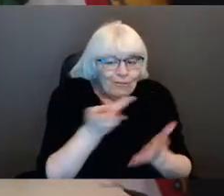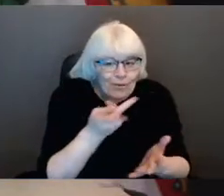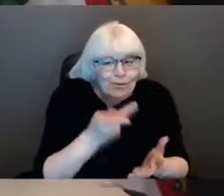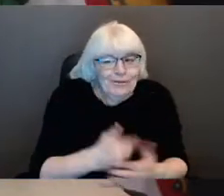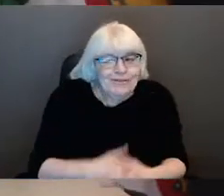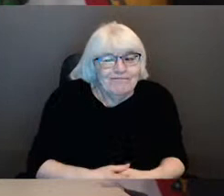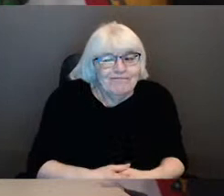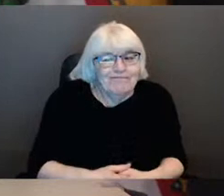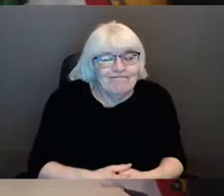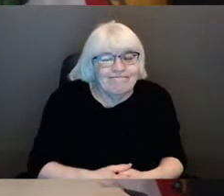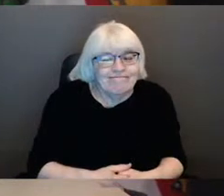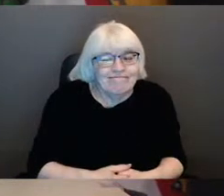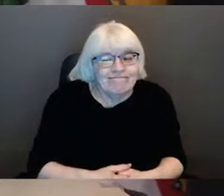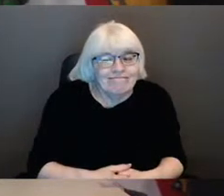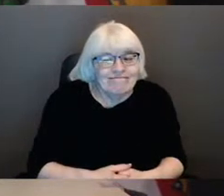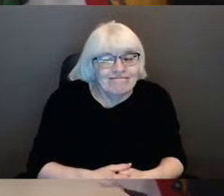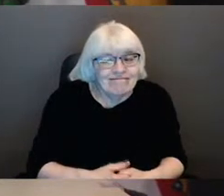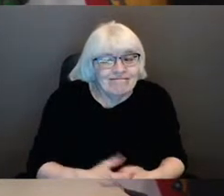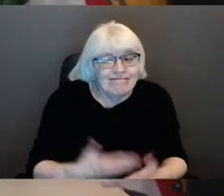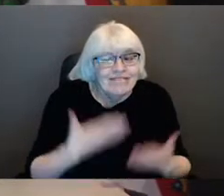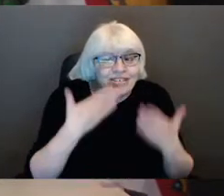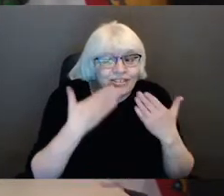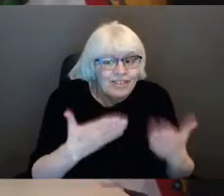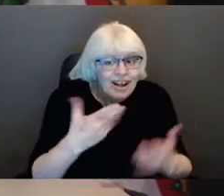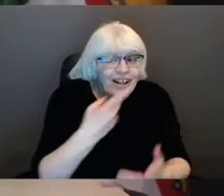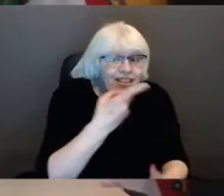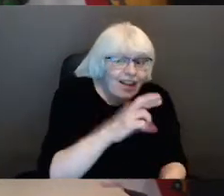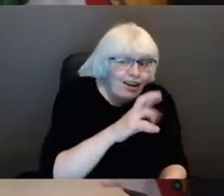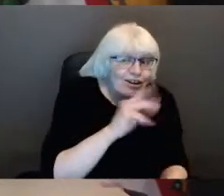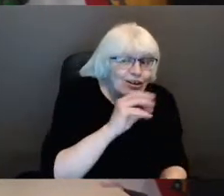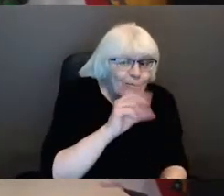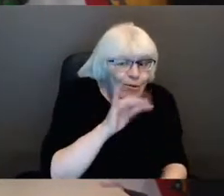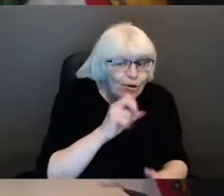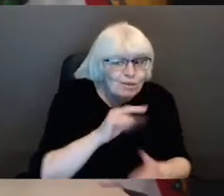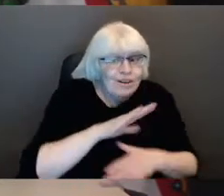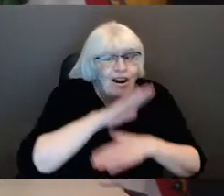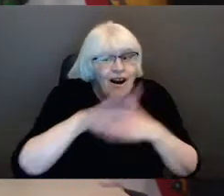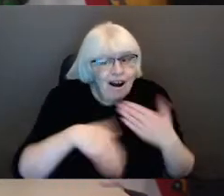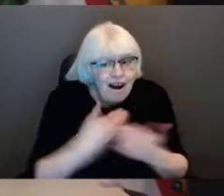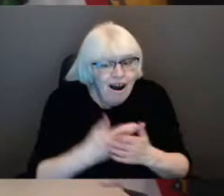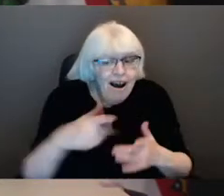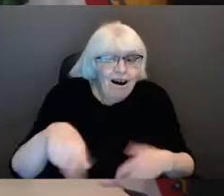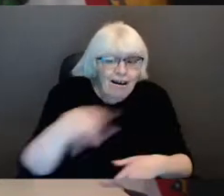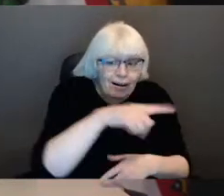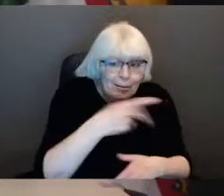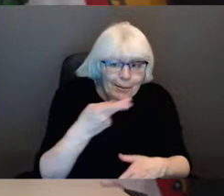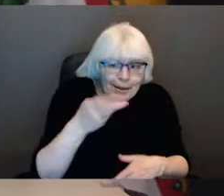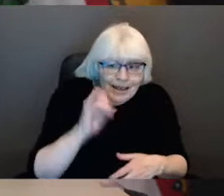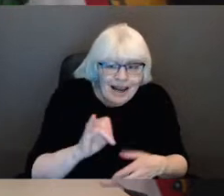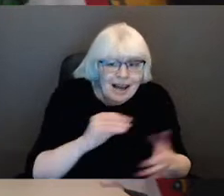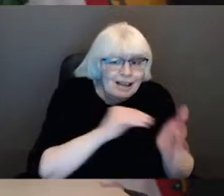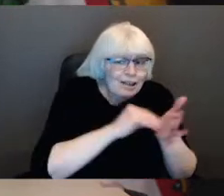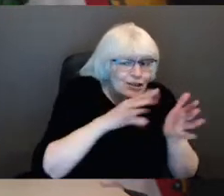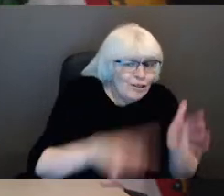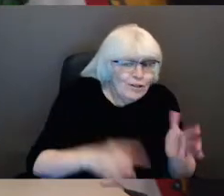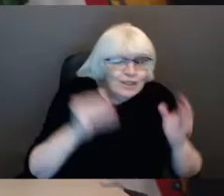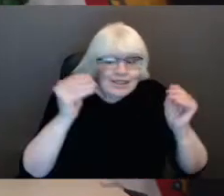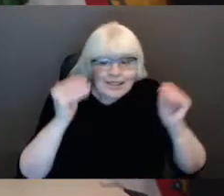Well, thank you very much, Dr. Morrison, and all Islanders, thank you very much, and to our students and teachers and parents and just bus